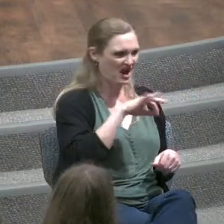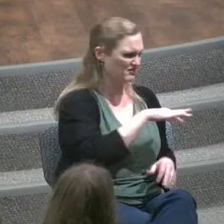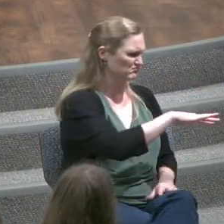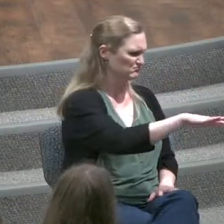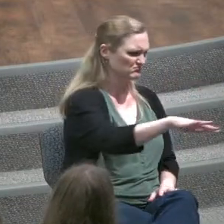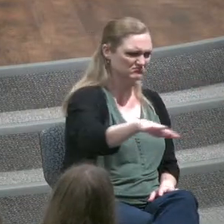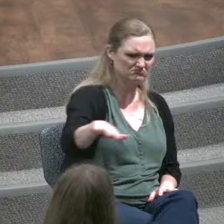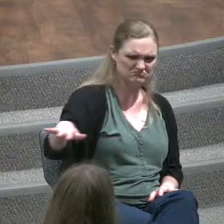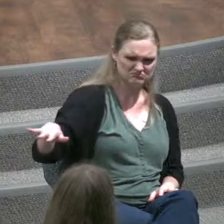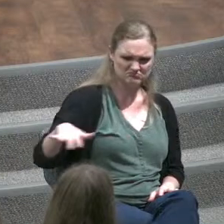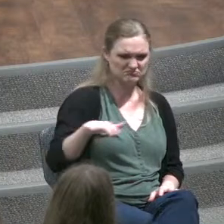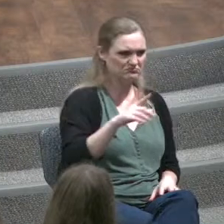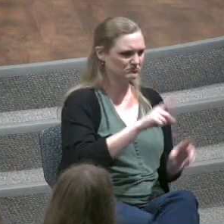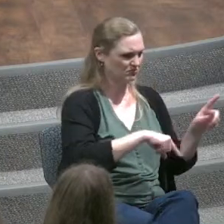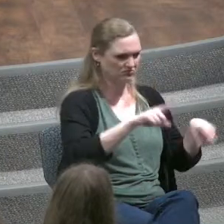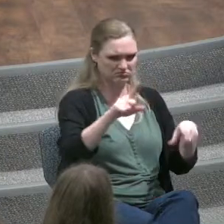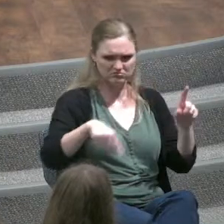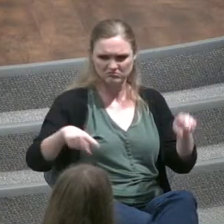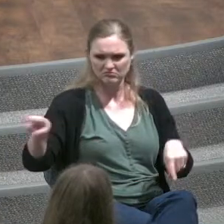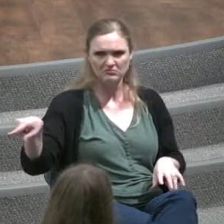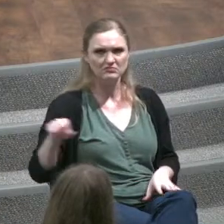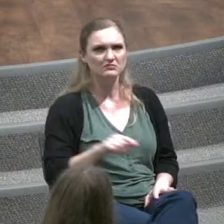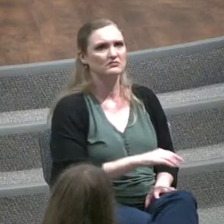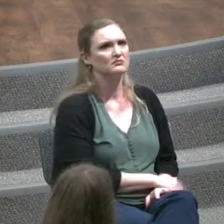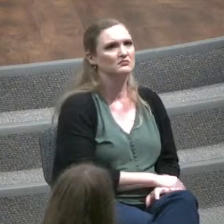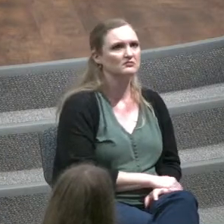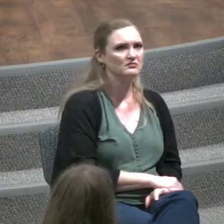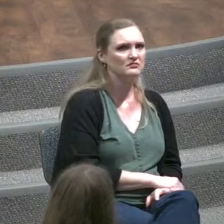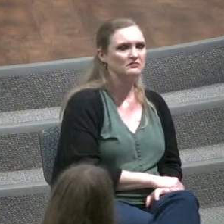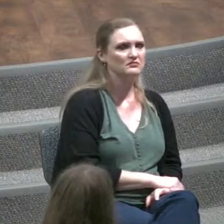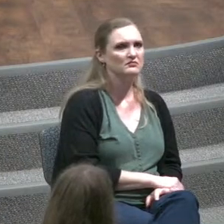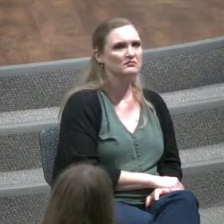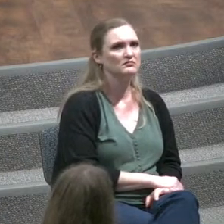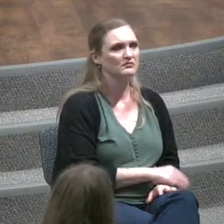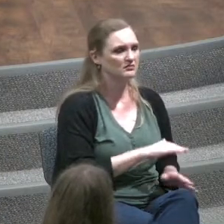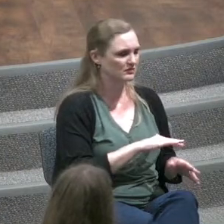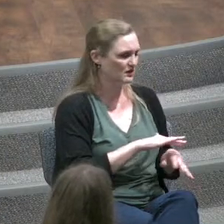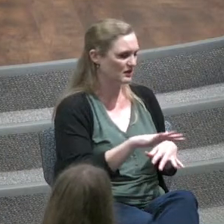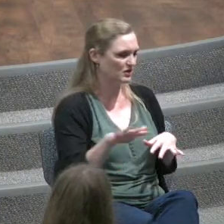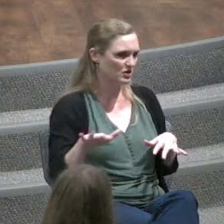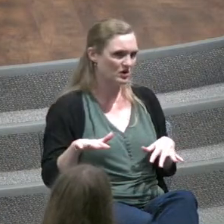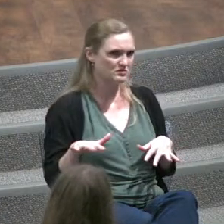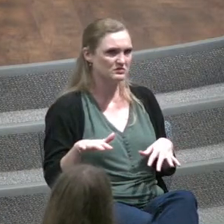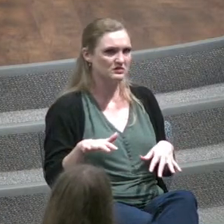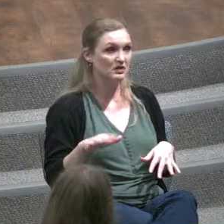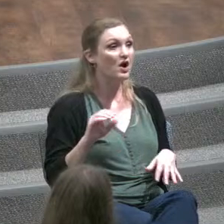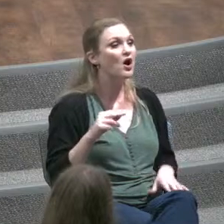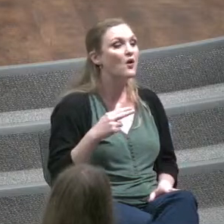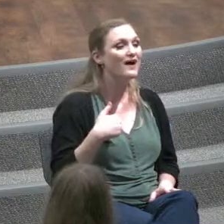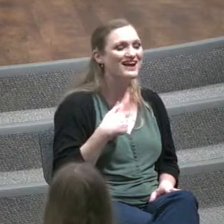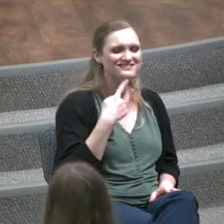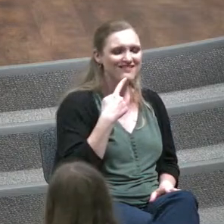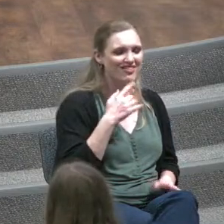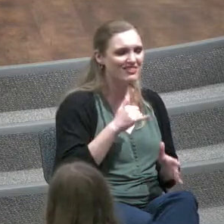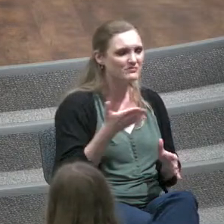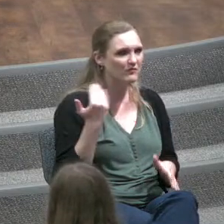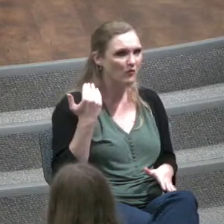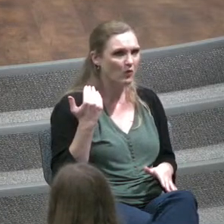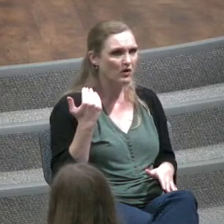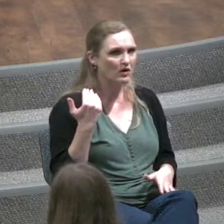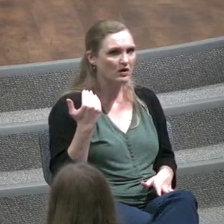all along the top of the mountain there at Zipporee. And incidentally, I've said this